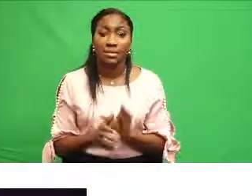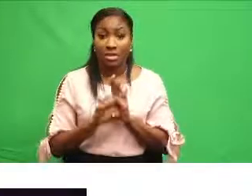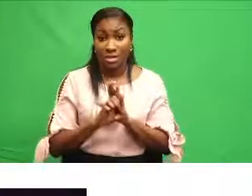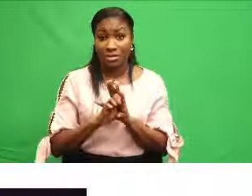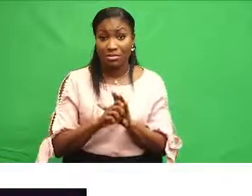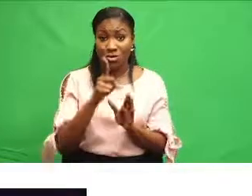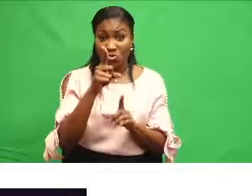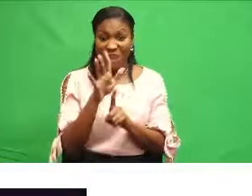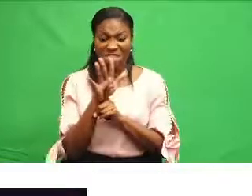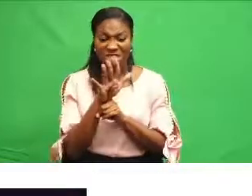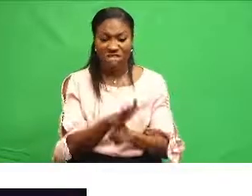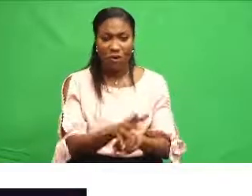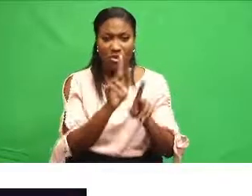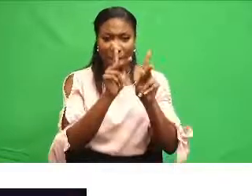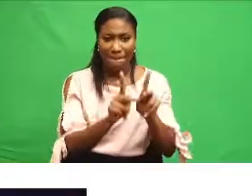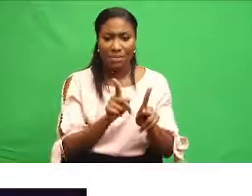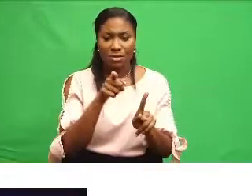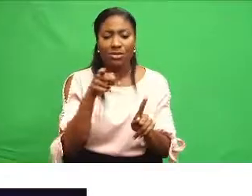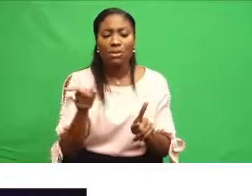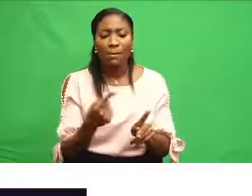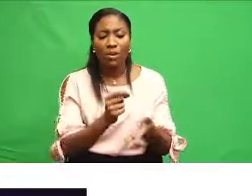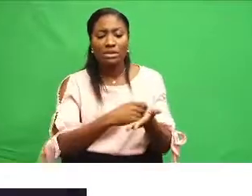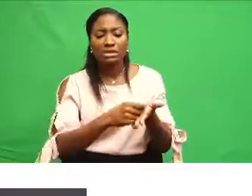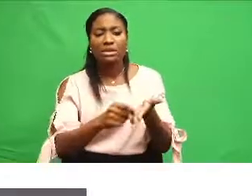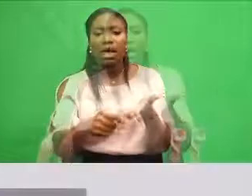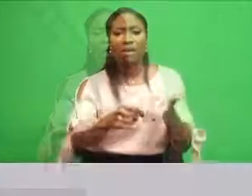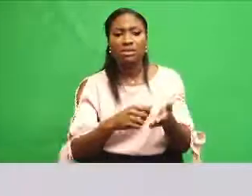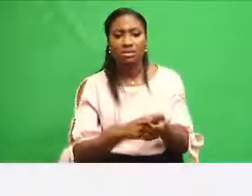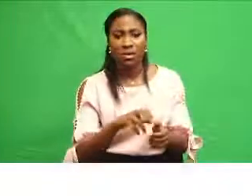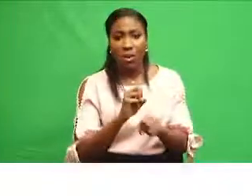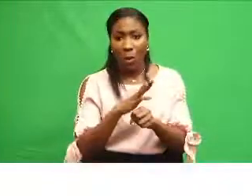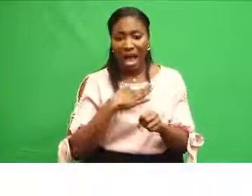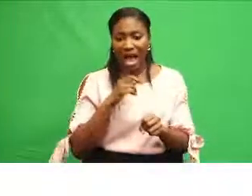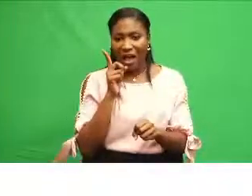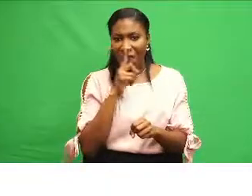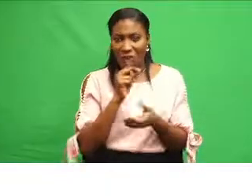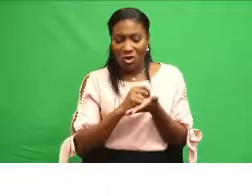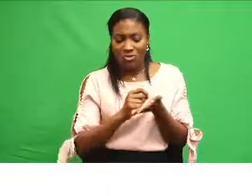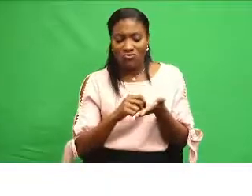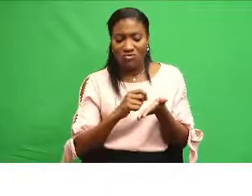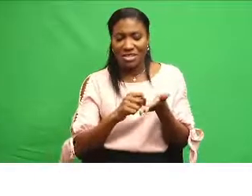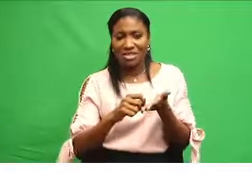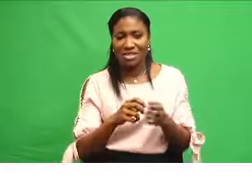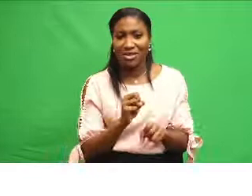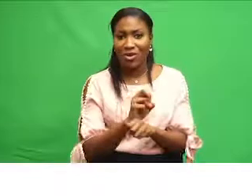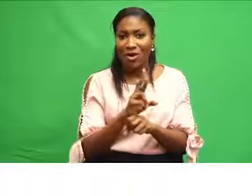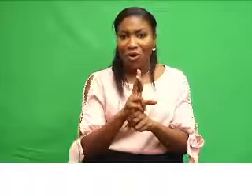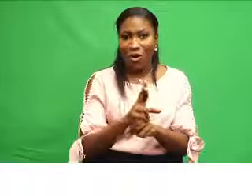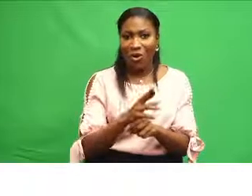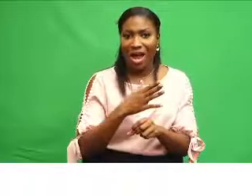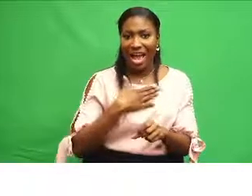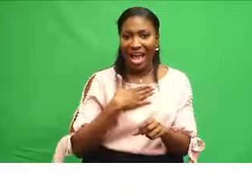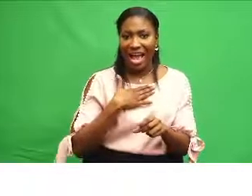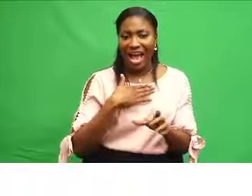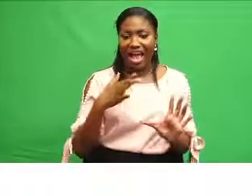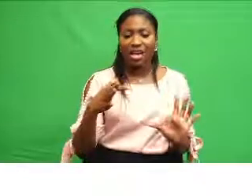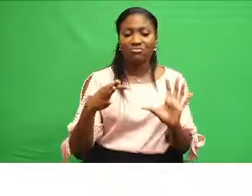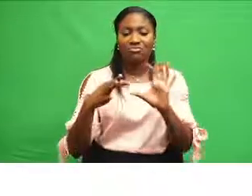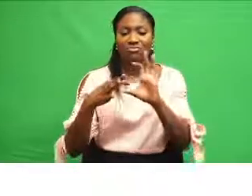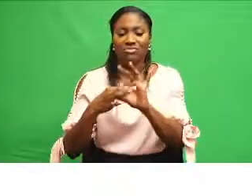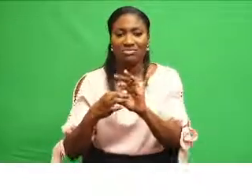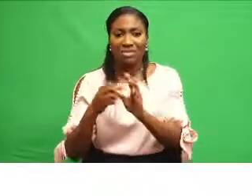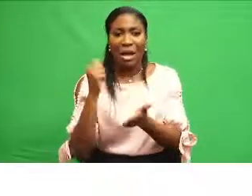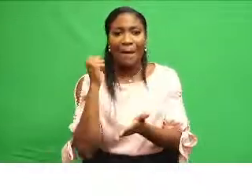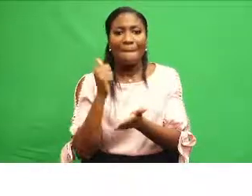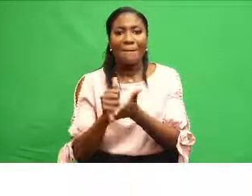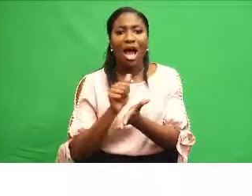forcing an older person's signature, abusing joint signature authority on a bank account. So whereas we spoke about, the